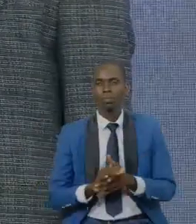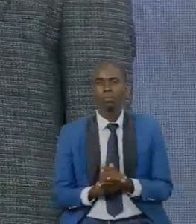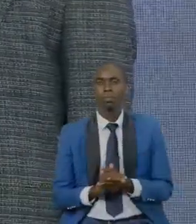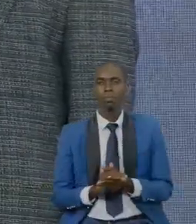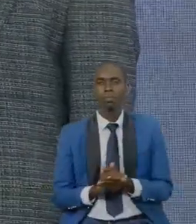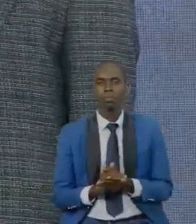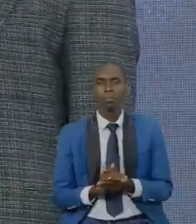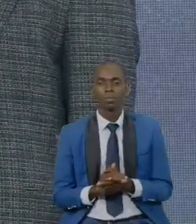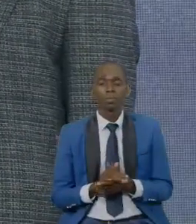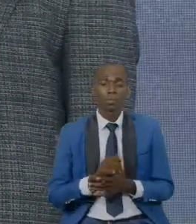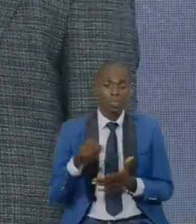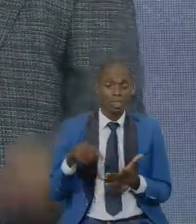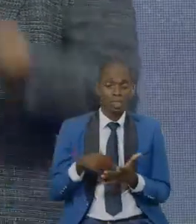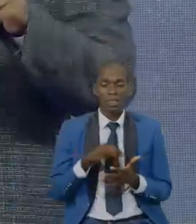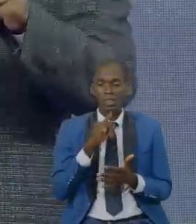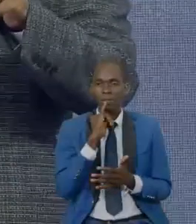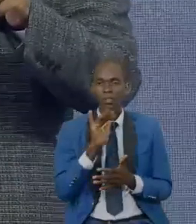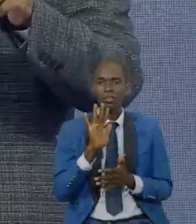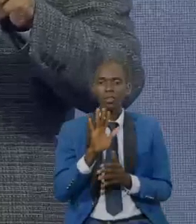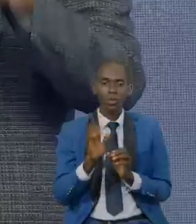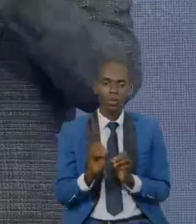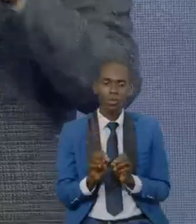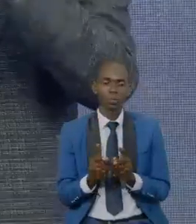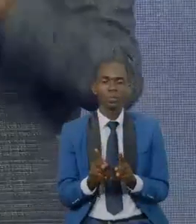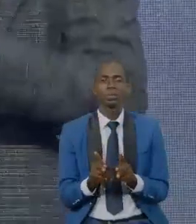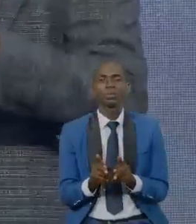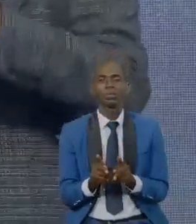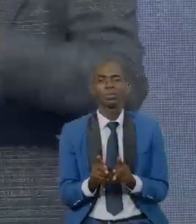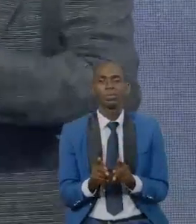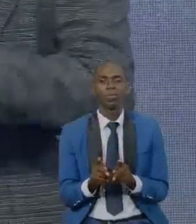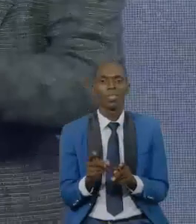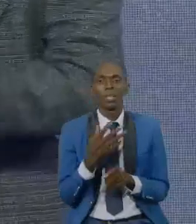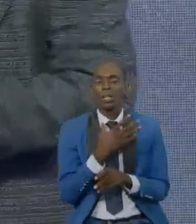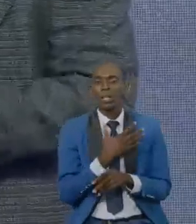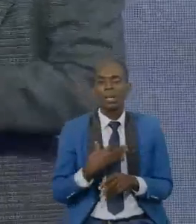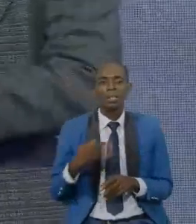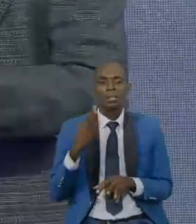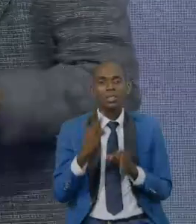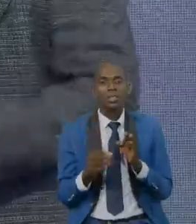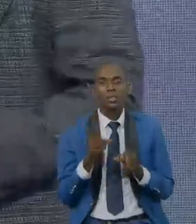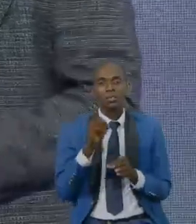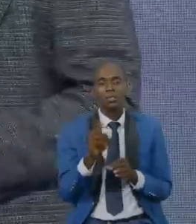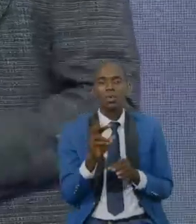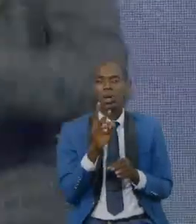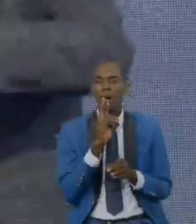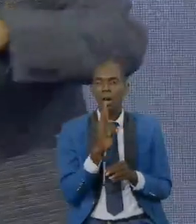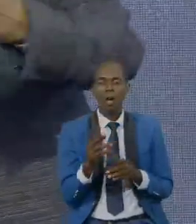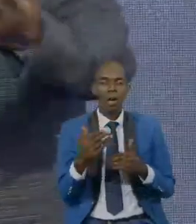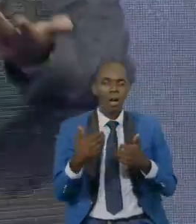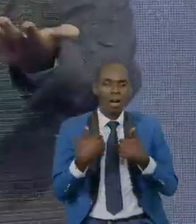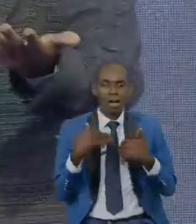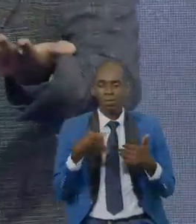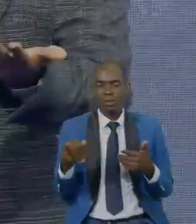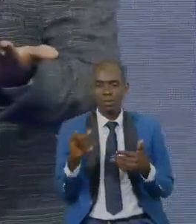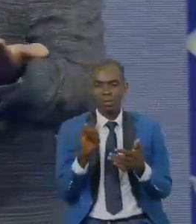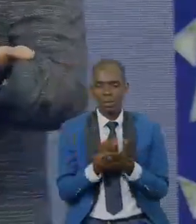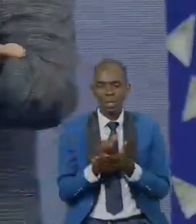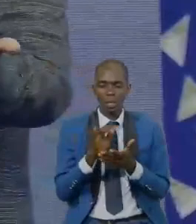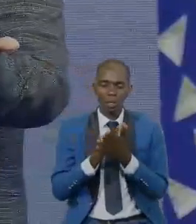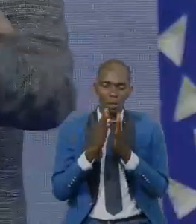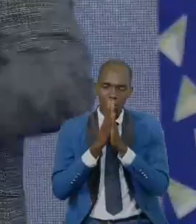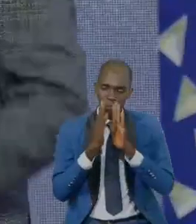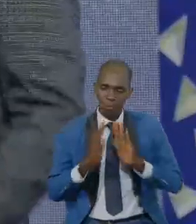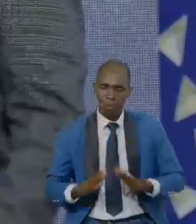this is your chance. And if you are having that peace and that pardon, that forgiveness and